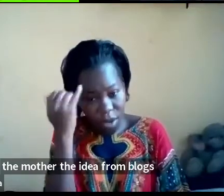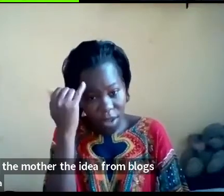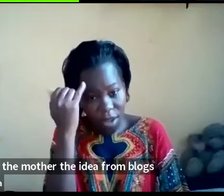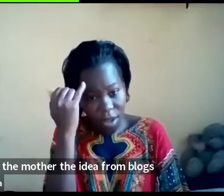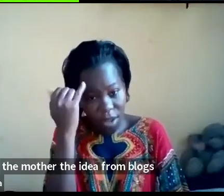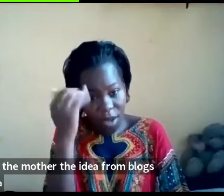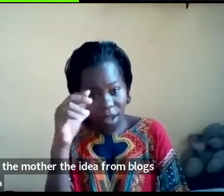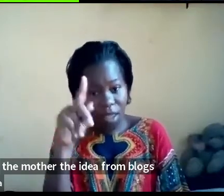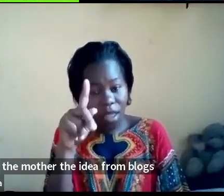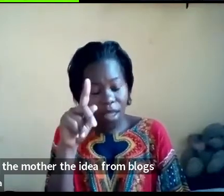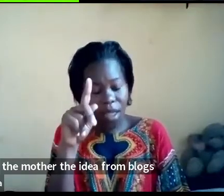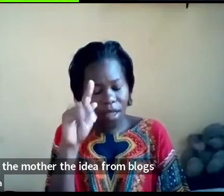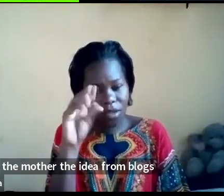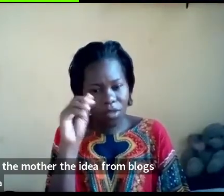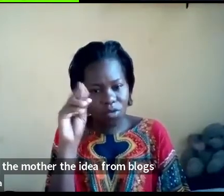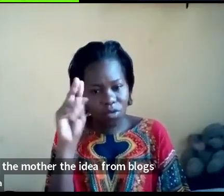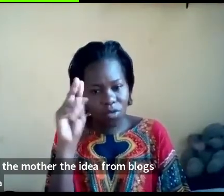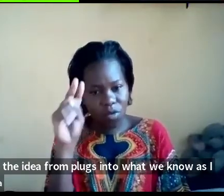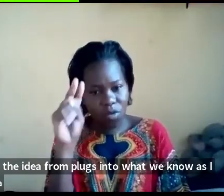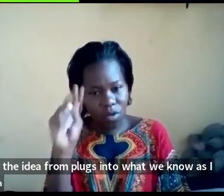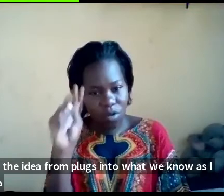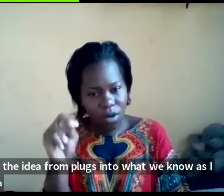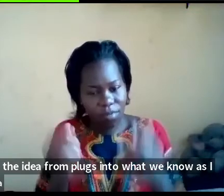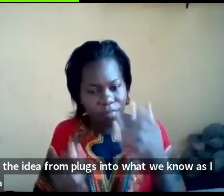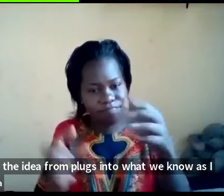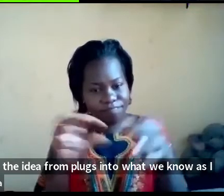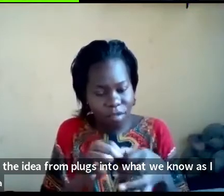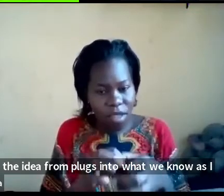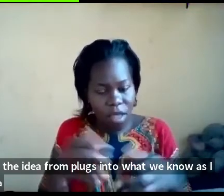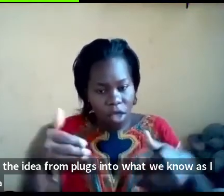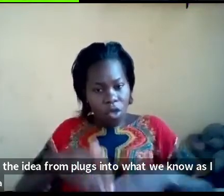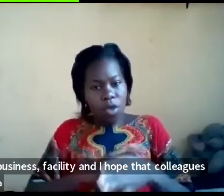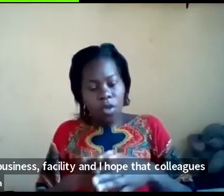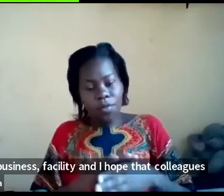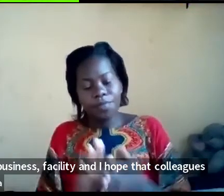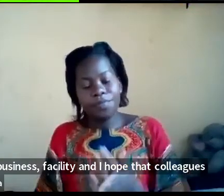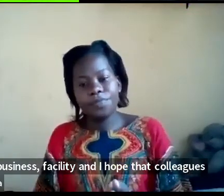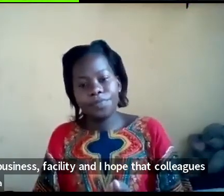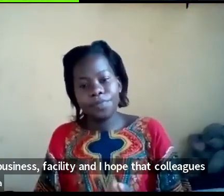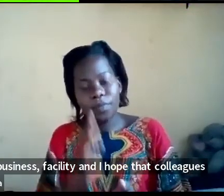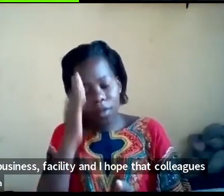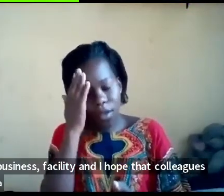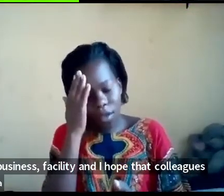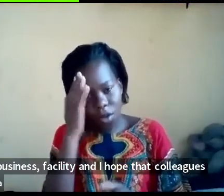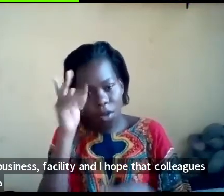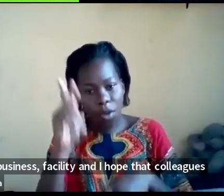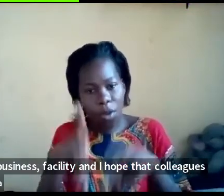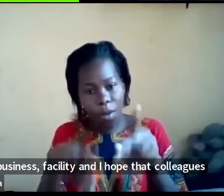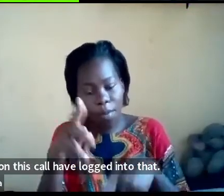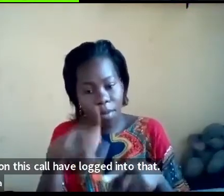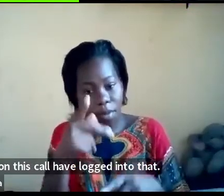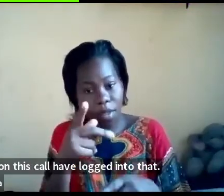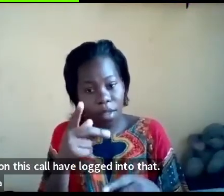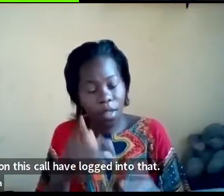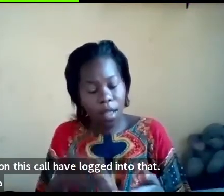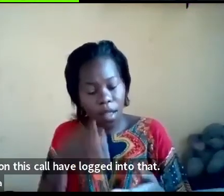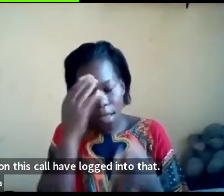we know as the Youth for Business facility. I hope that colleagues on this call have plugged into that. And I know